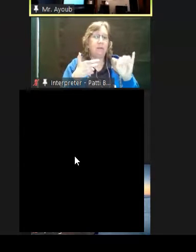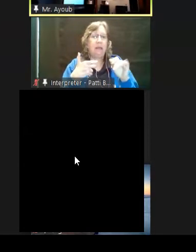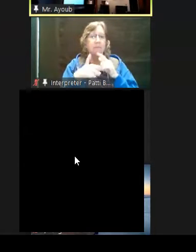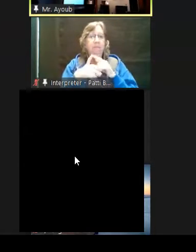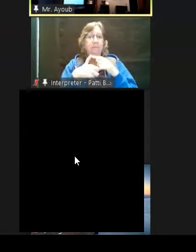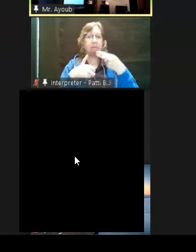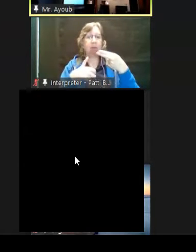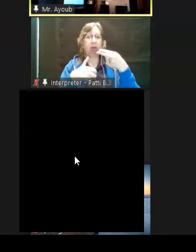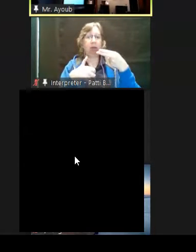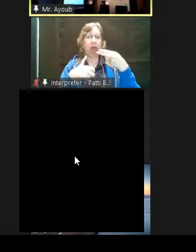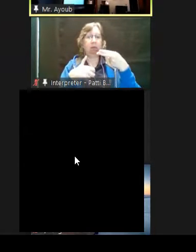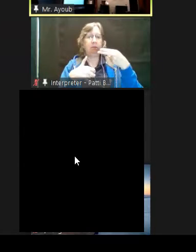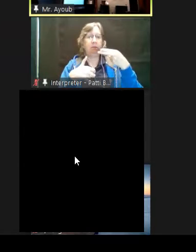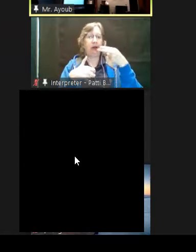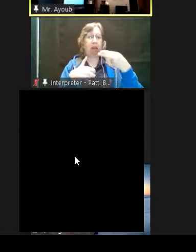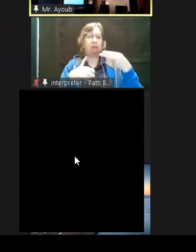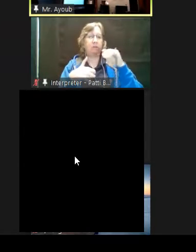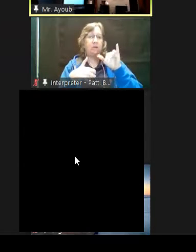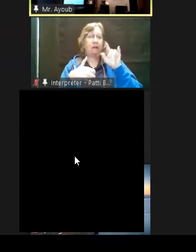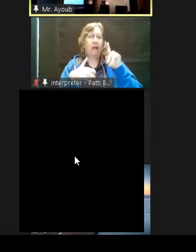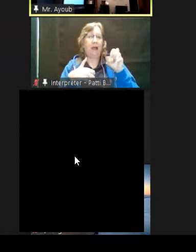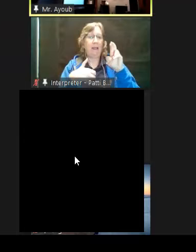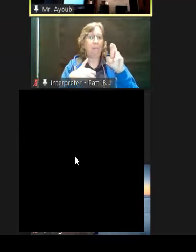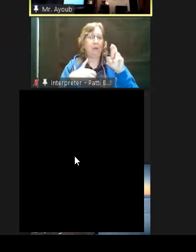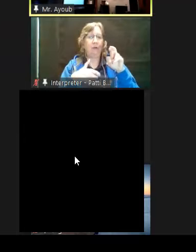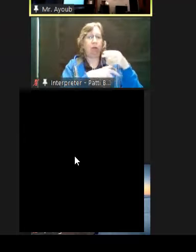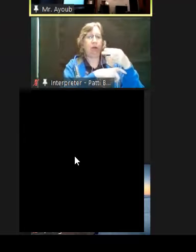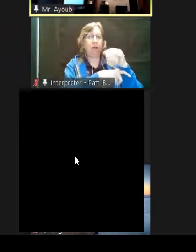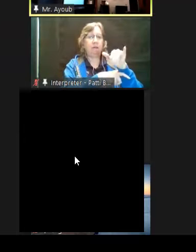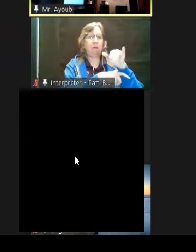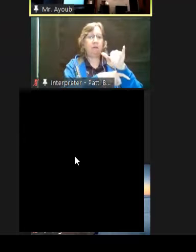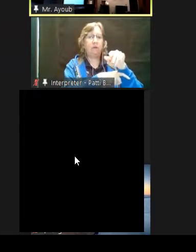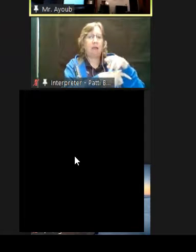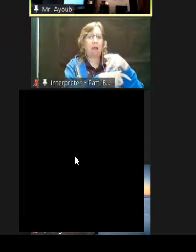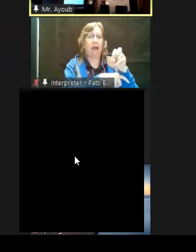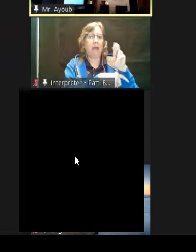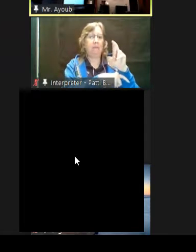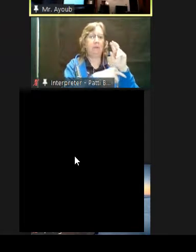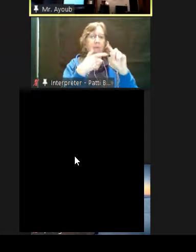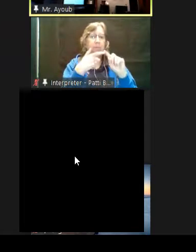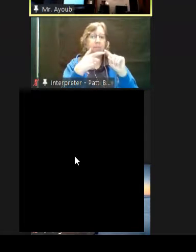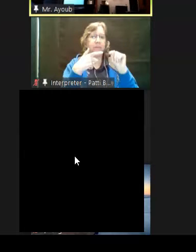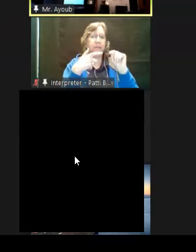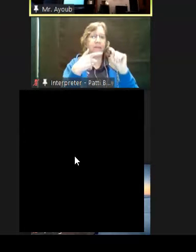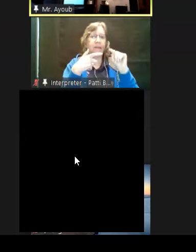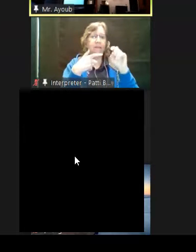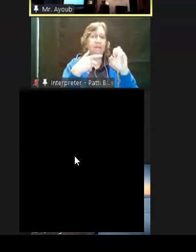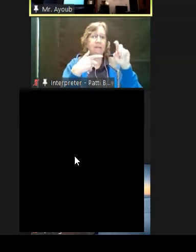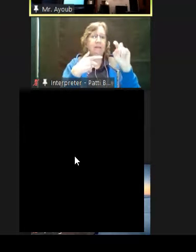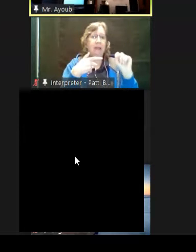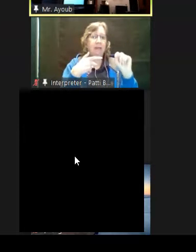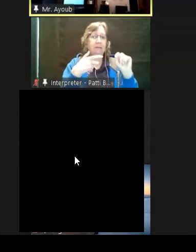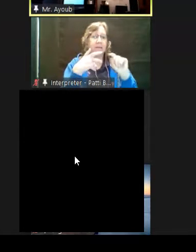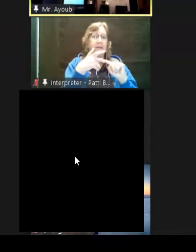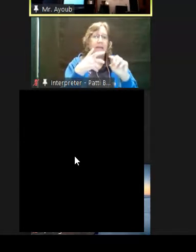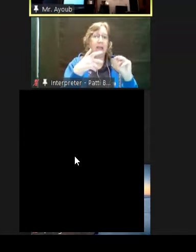Hypertext markup language. So H is hyper, T is text, M is markup, L